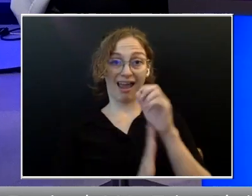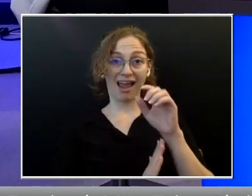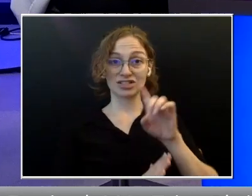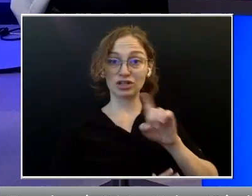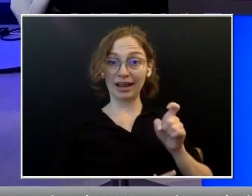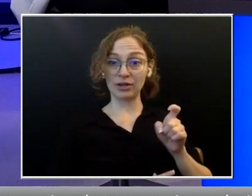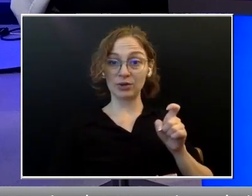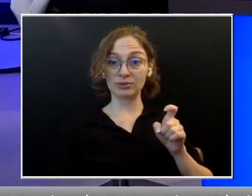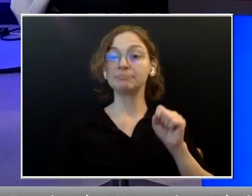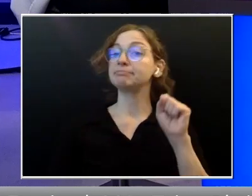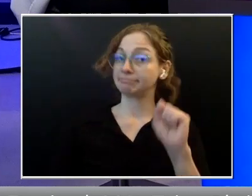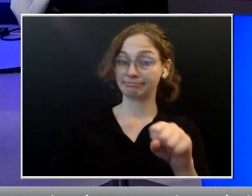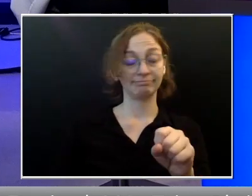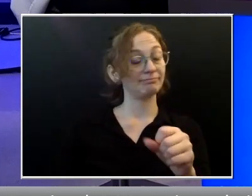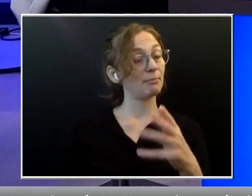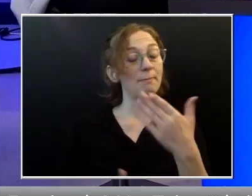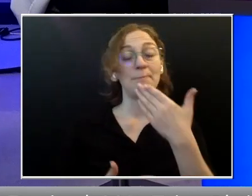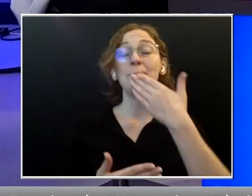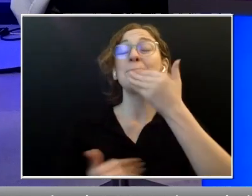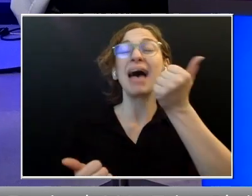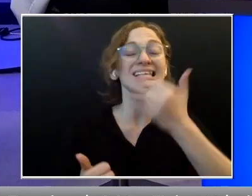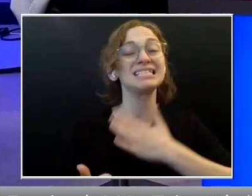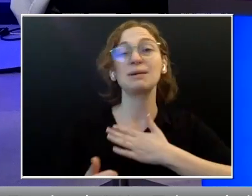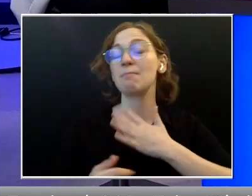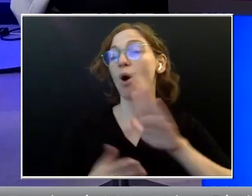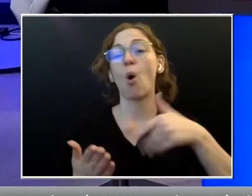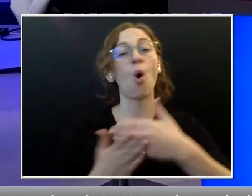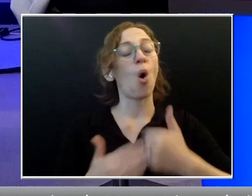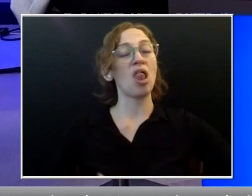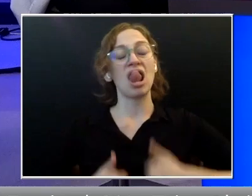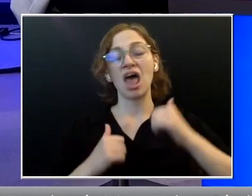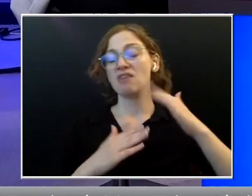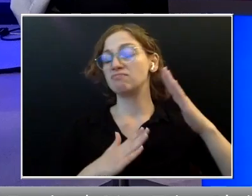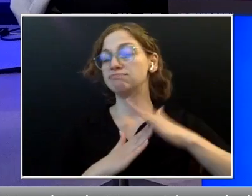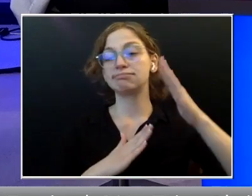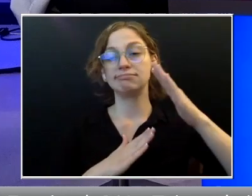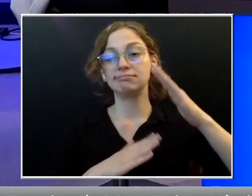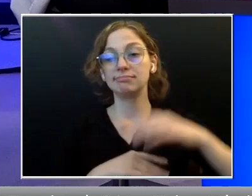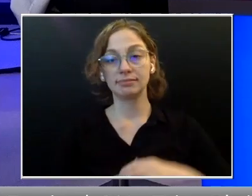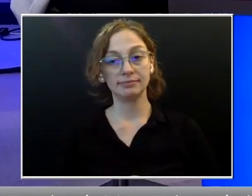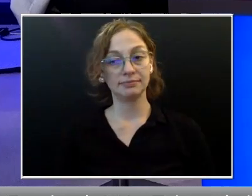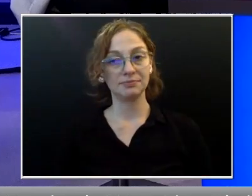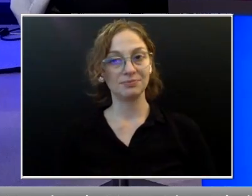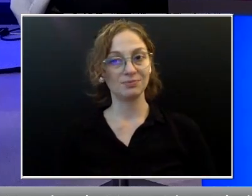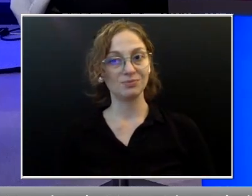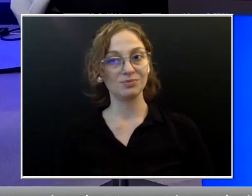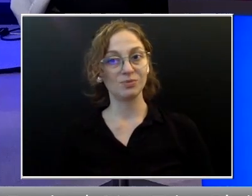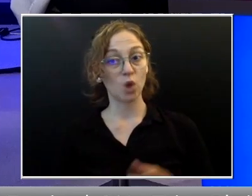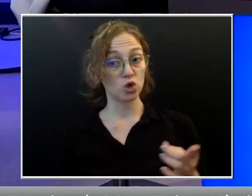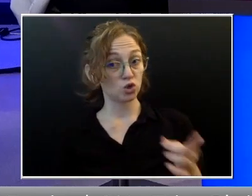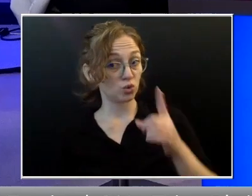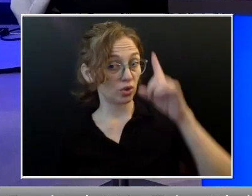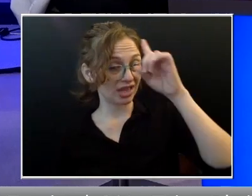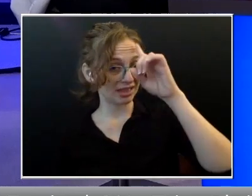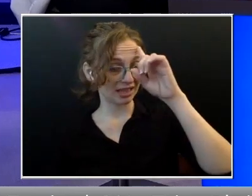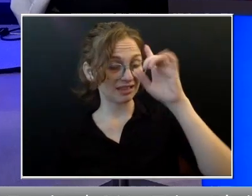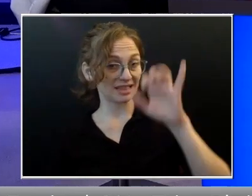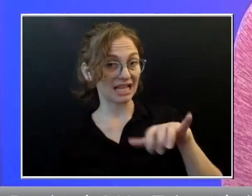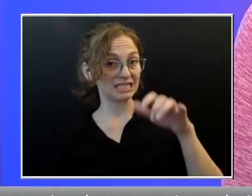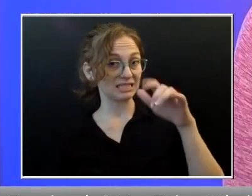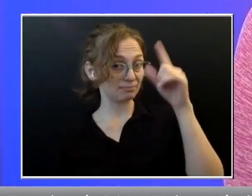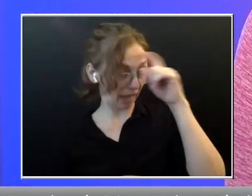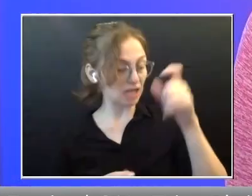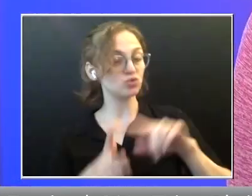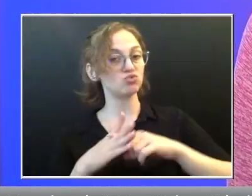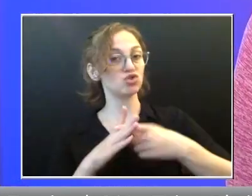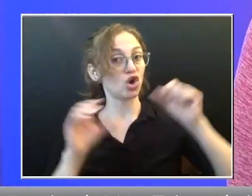life? Better than I have my entire life. And do you attribute that directly to you taking up the working out?